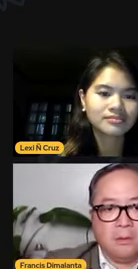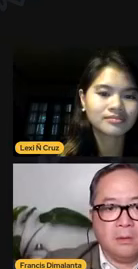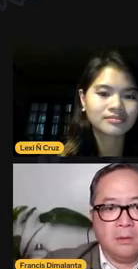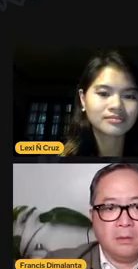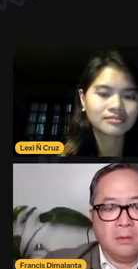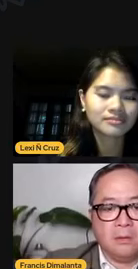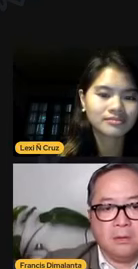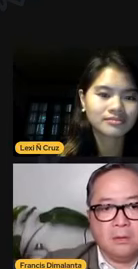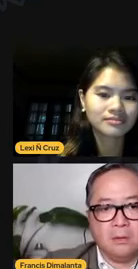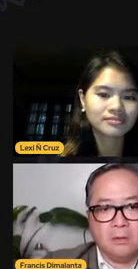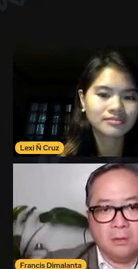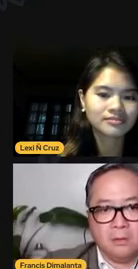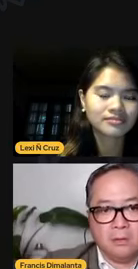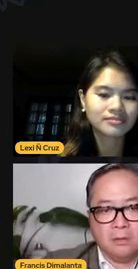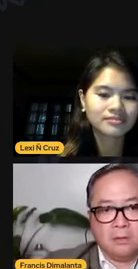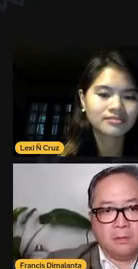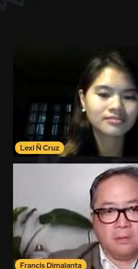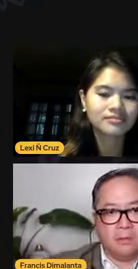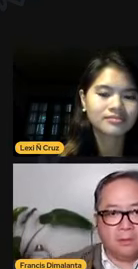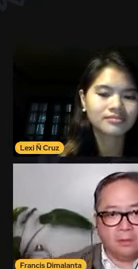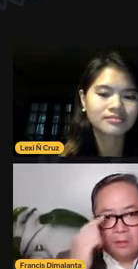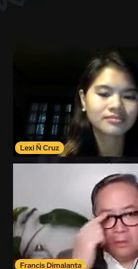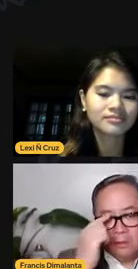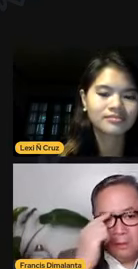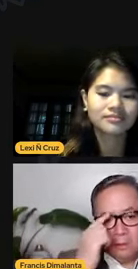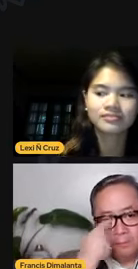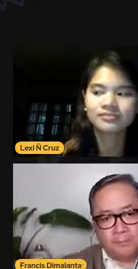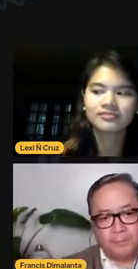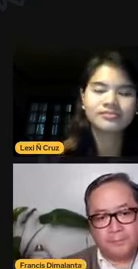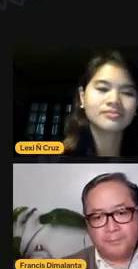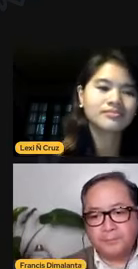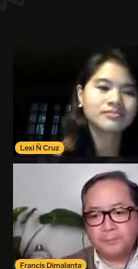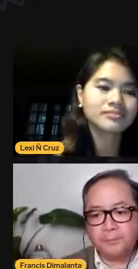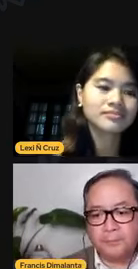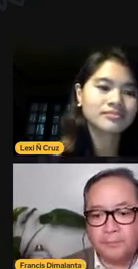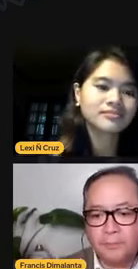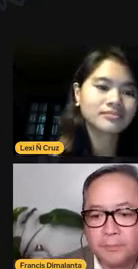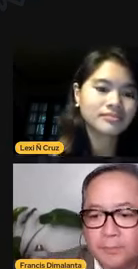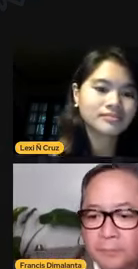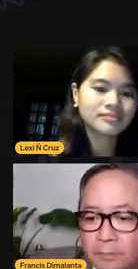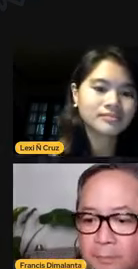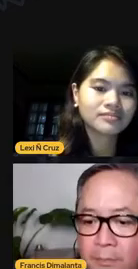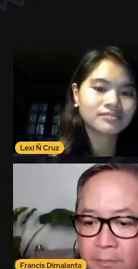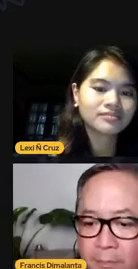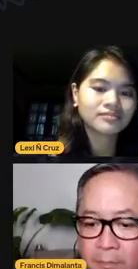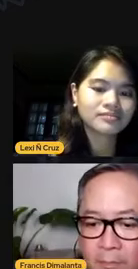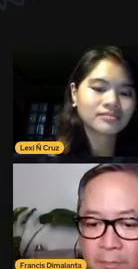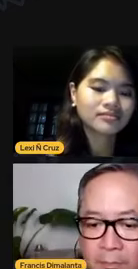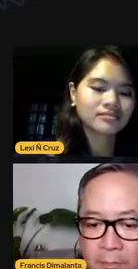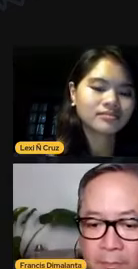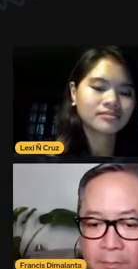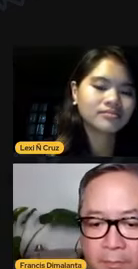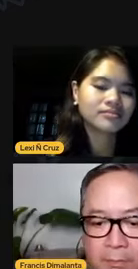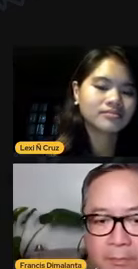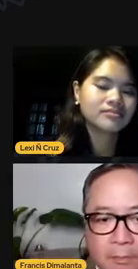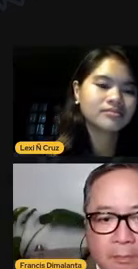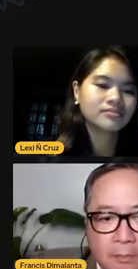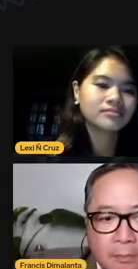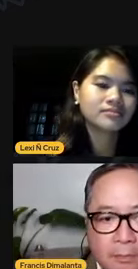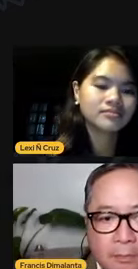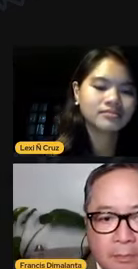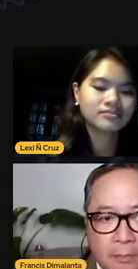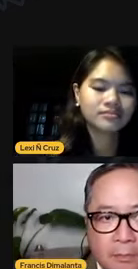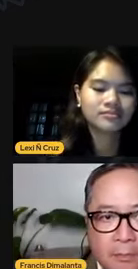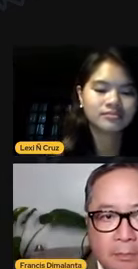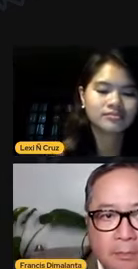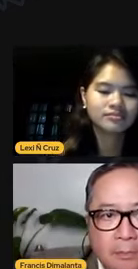work so much harder. And that's what our kids are like, you know, it's not impossible, but we have to understand is they have to work so much